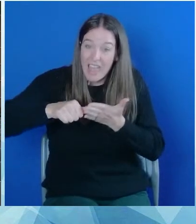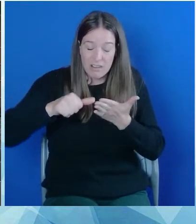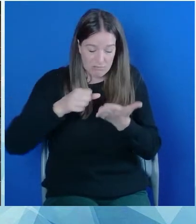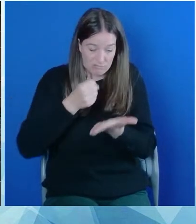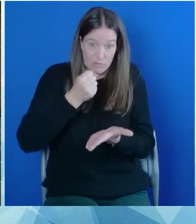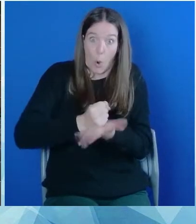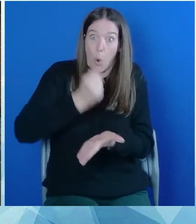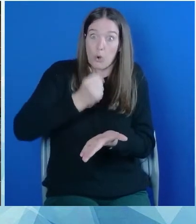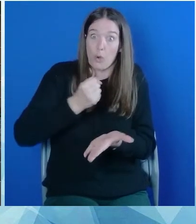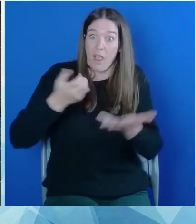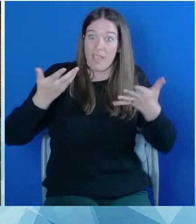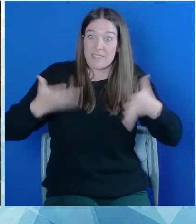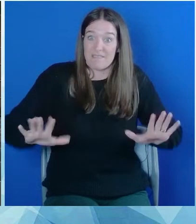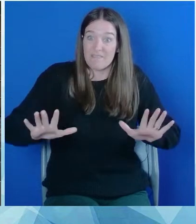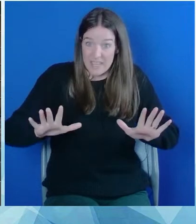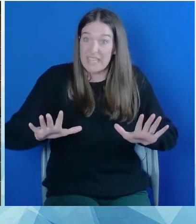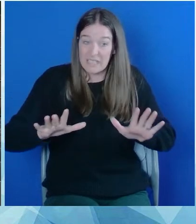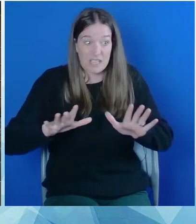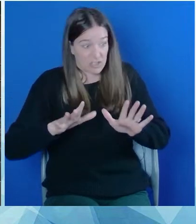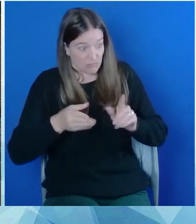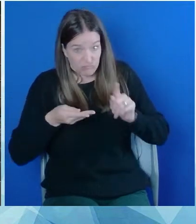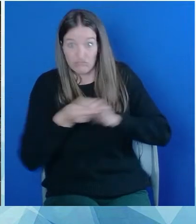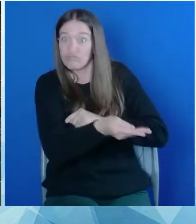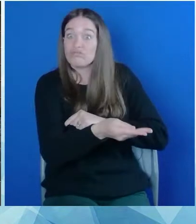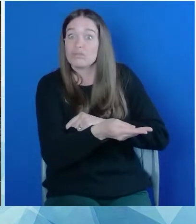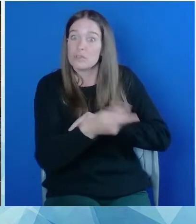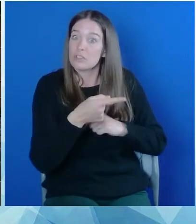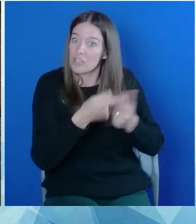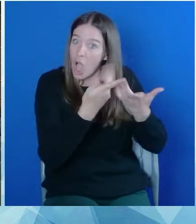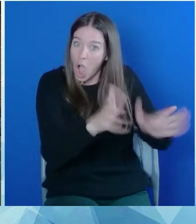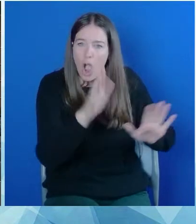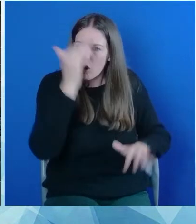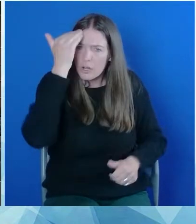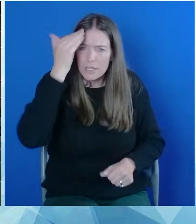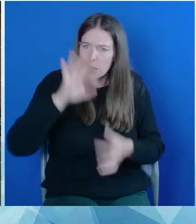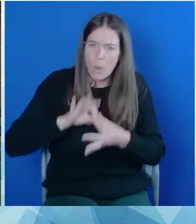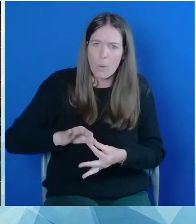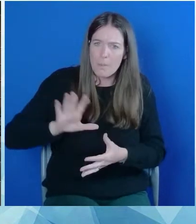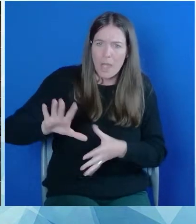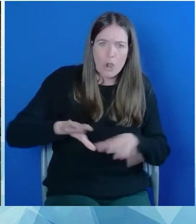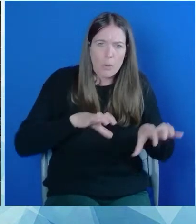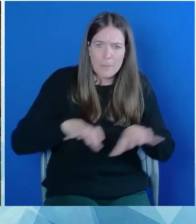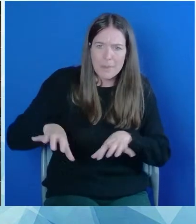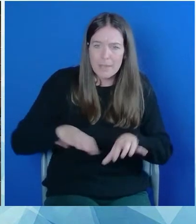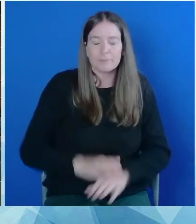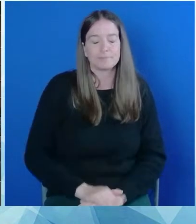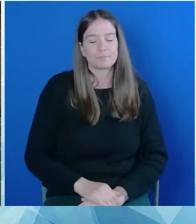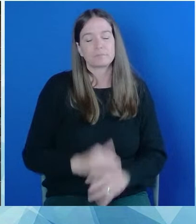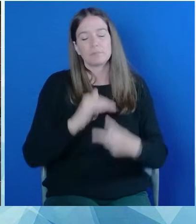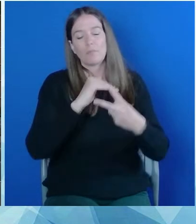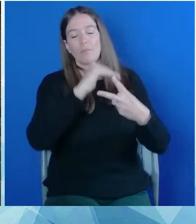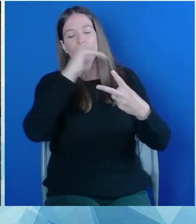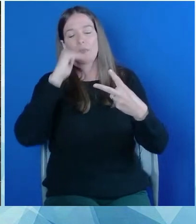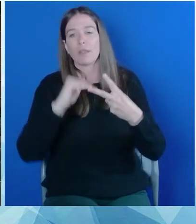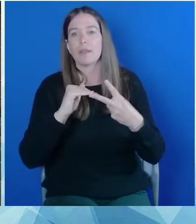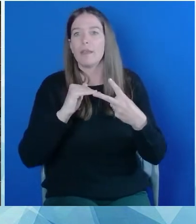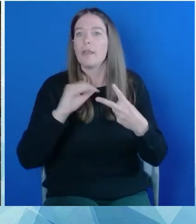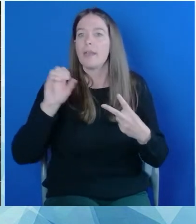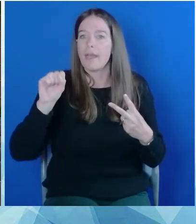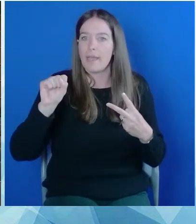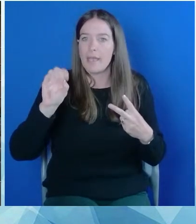this. As far as SB 1402, I think that would be a huge detriment to the